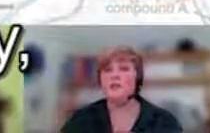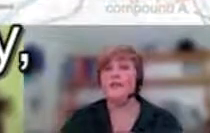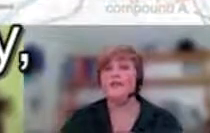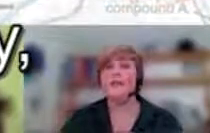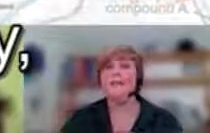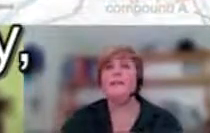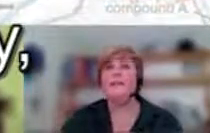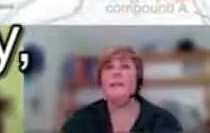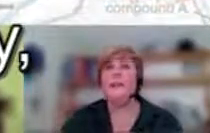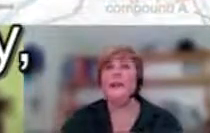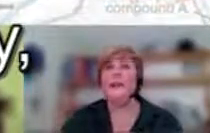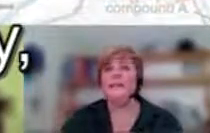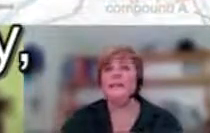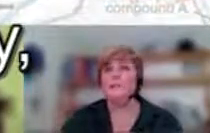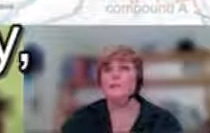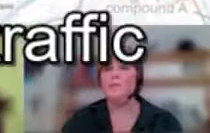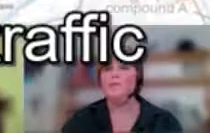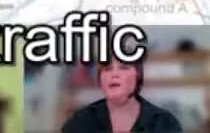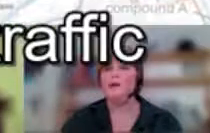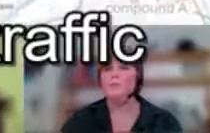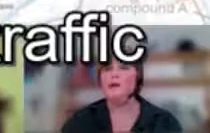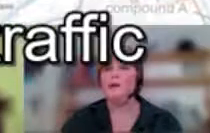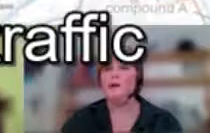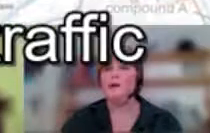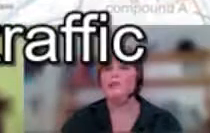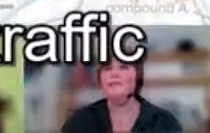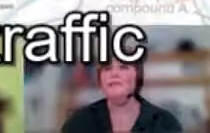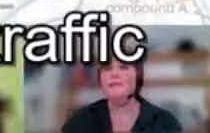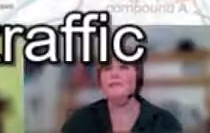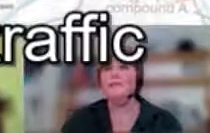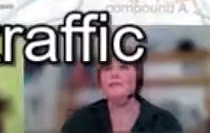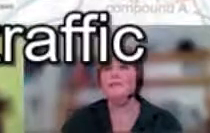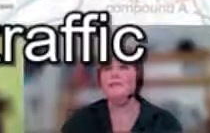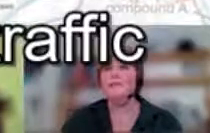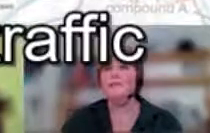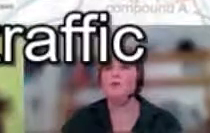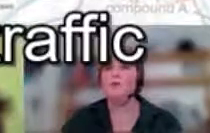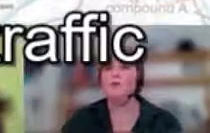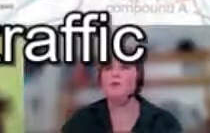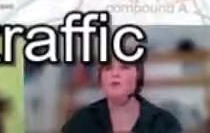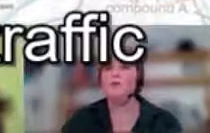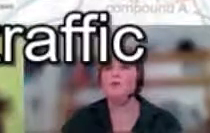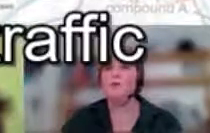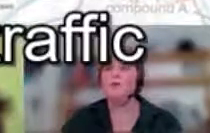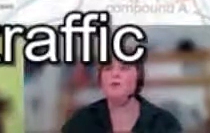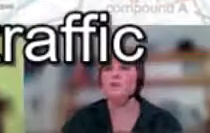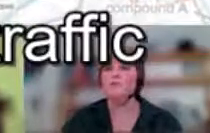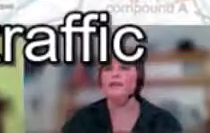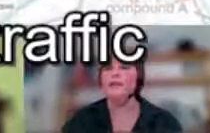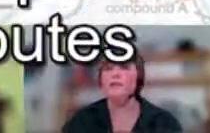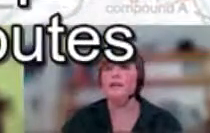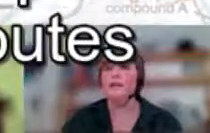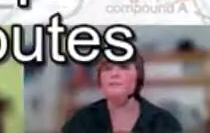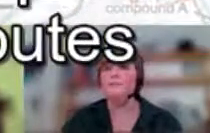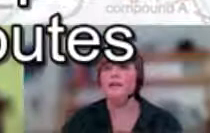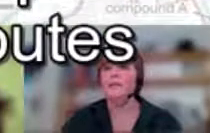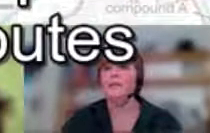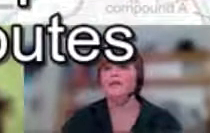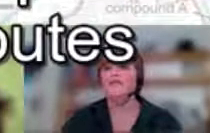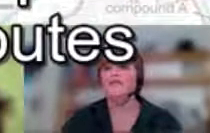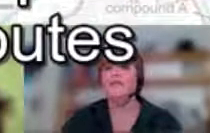construction. Initially, access would be via Green Lane until we set up temporary haul routes for construction traffic